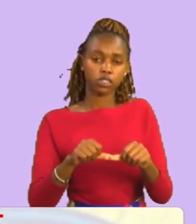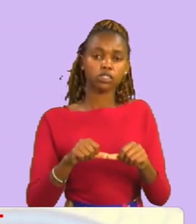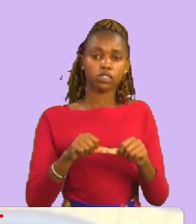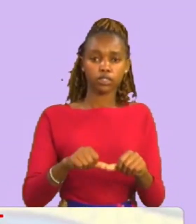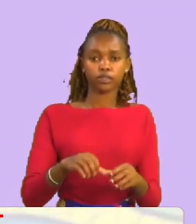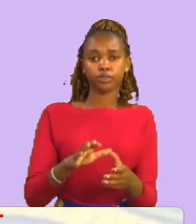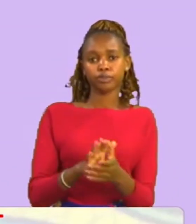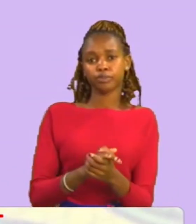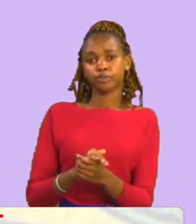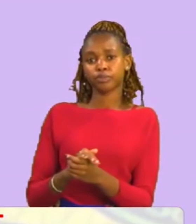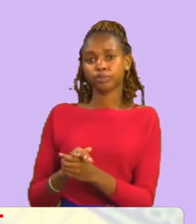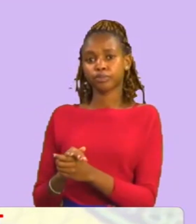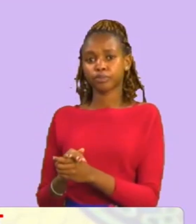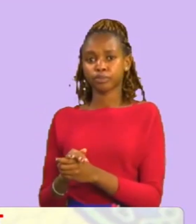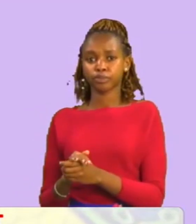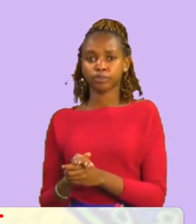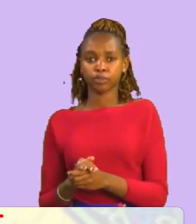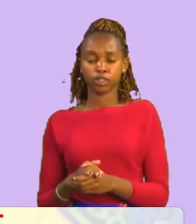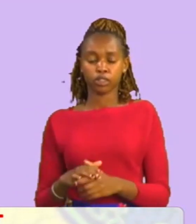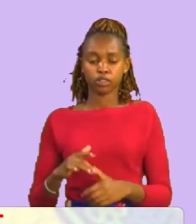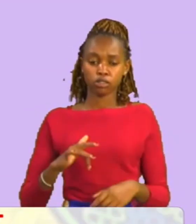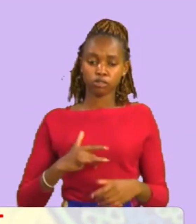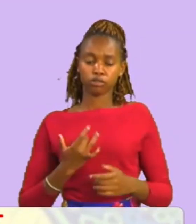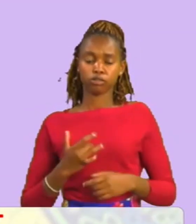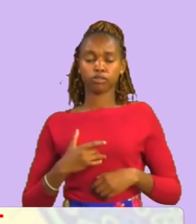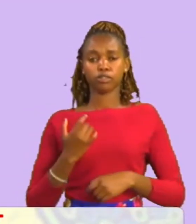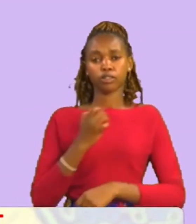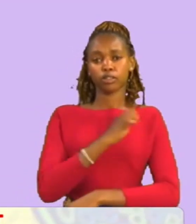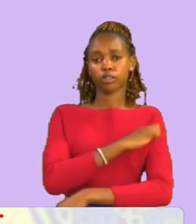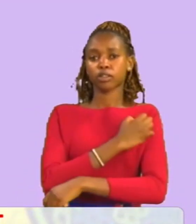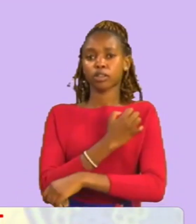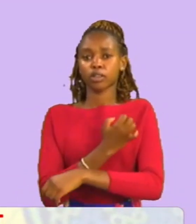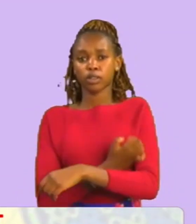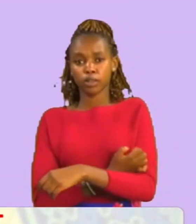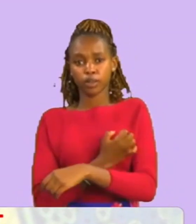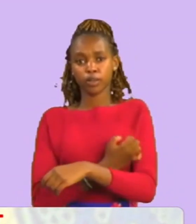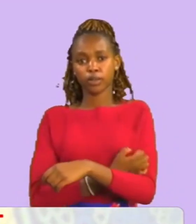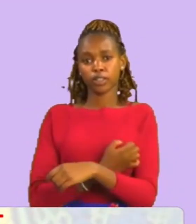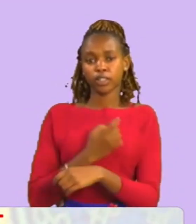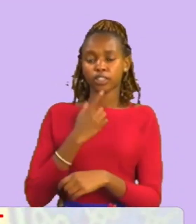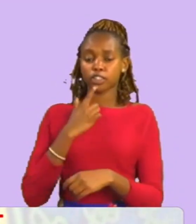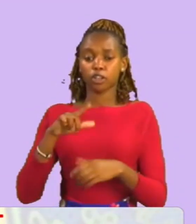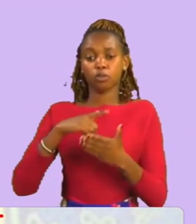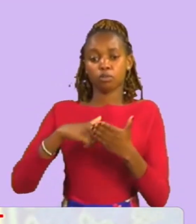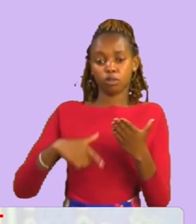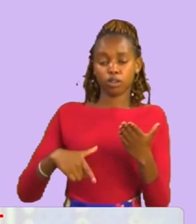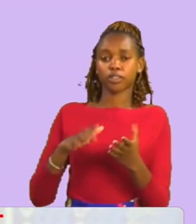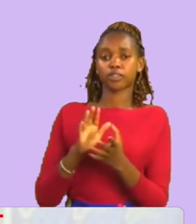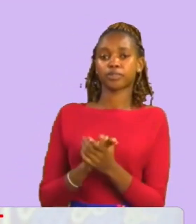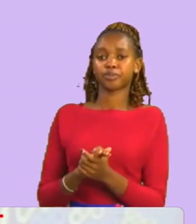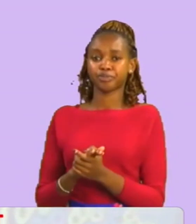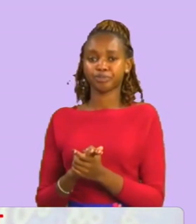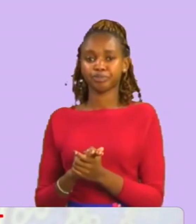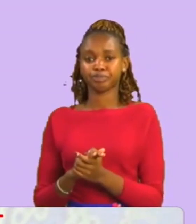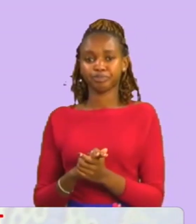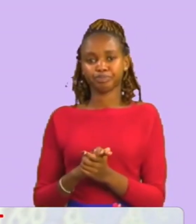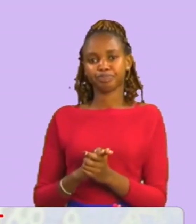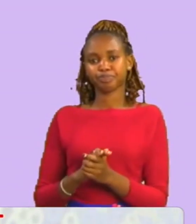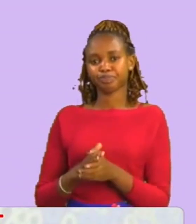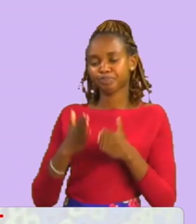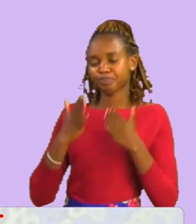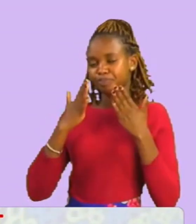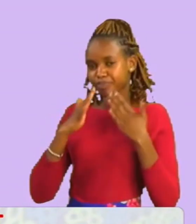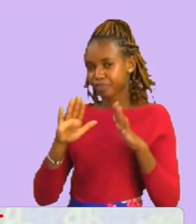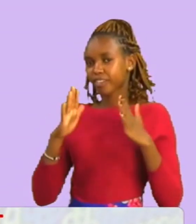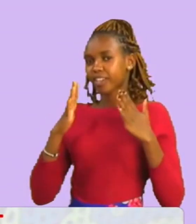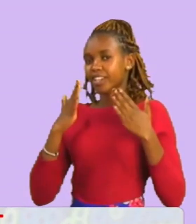ngani. All right, of course, ladies and gentlemen, if you're feeling the vibe, tayari tumefika pale katikati bali tunakwambia ngani aje. Wakati wa ulala salama. Lakini